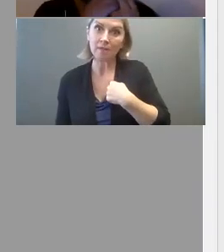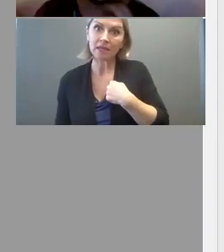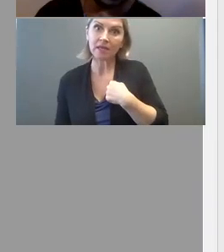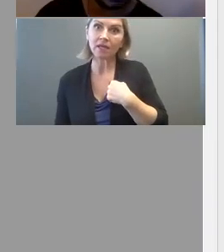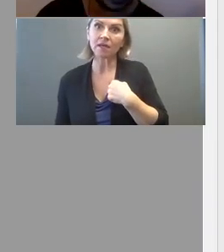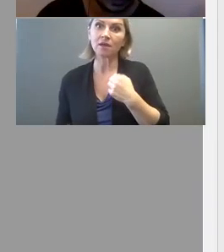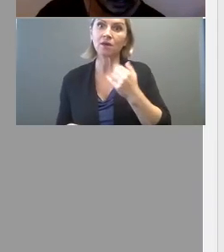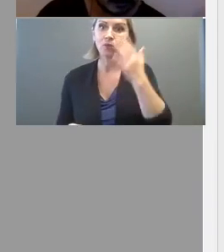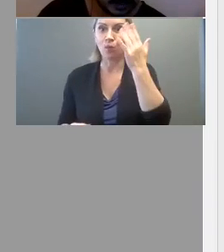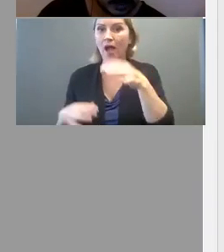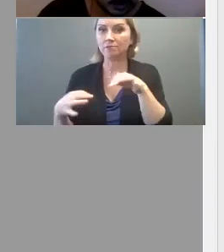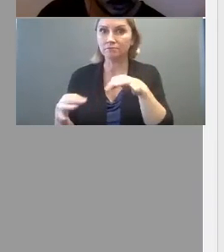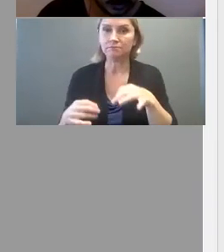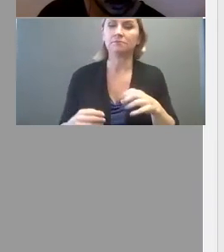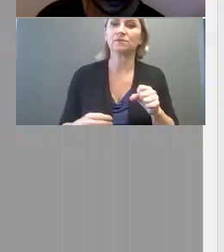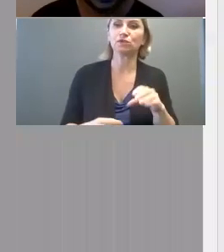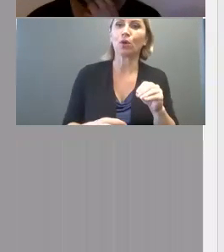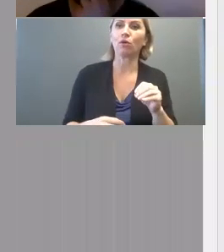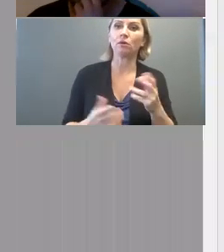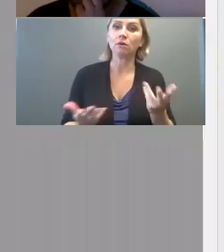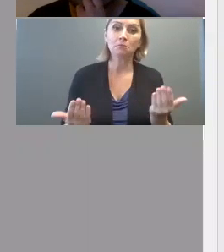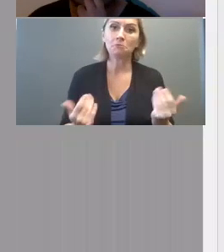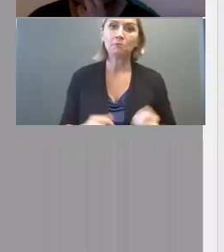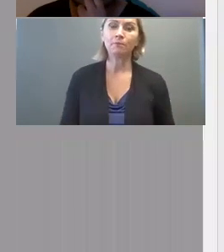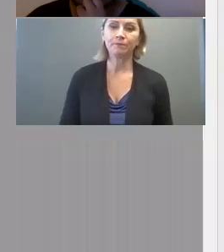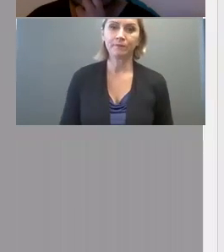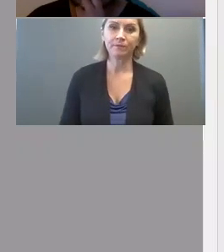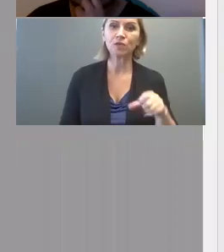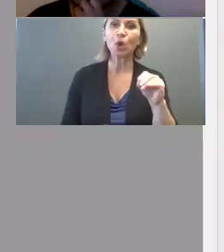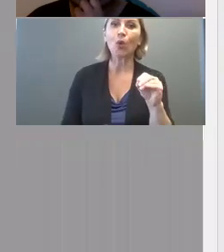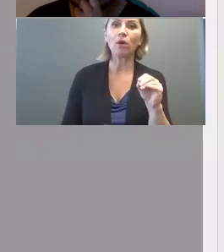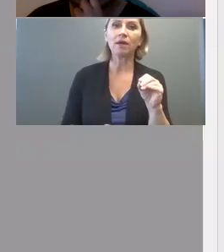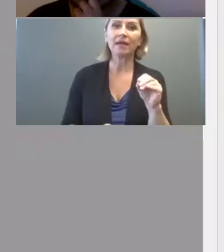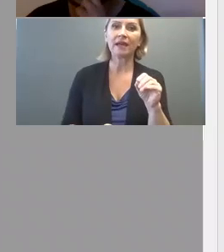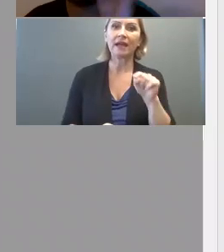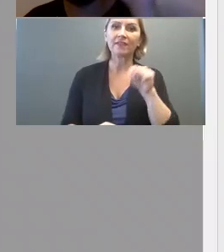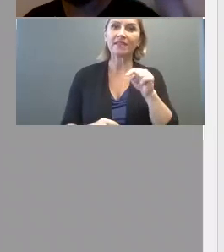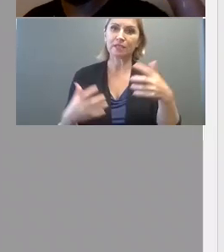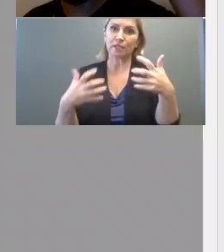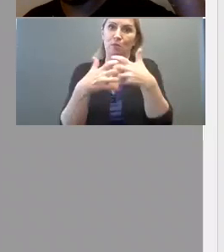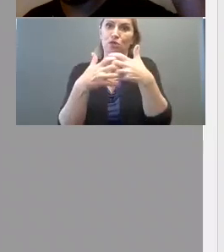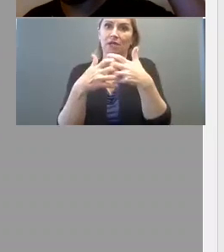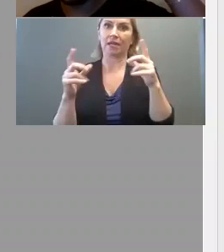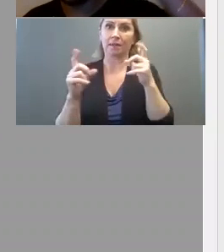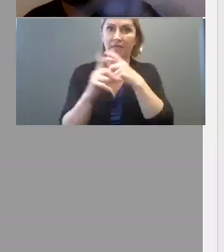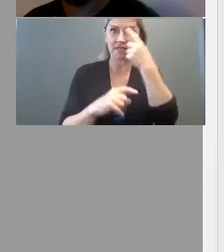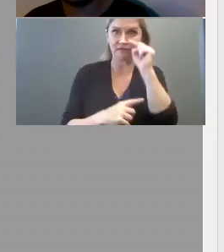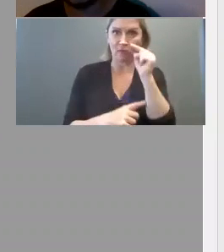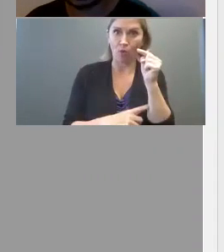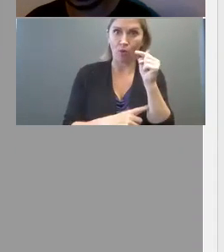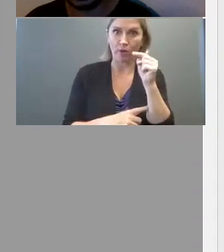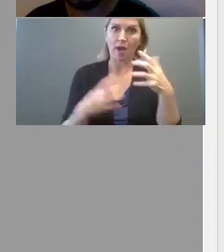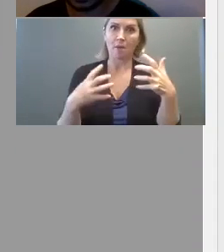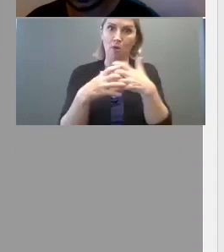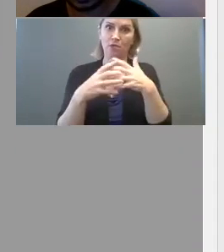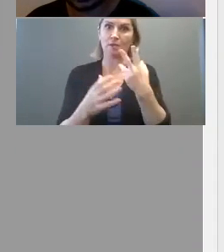you also have to tell me whether it's true or not, right? Okay, so this was the merging complexity for merging both of